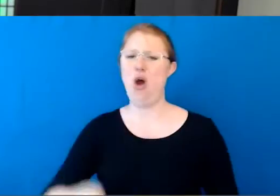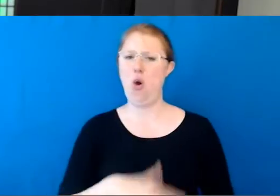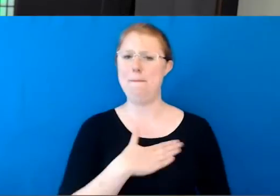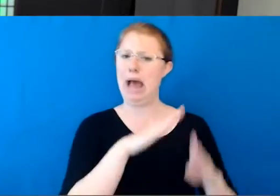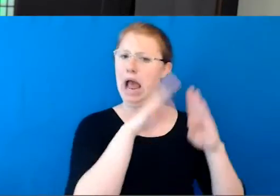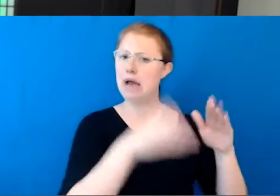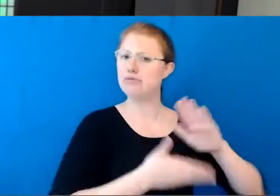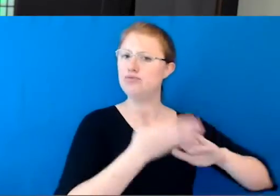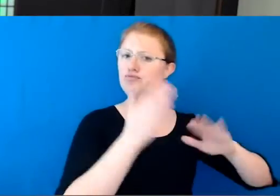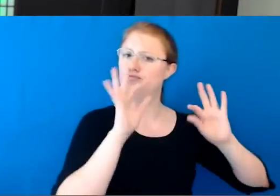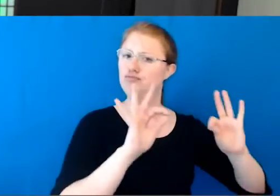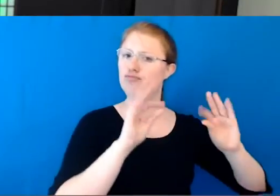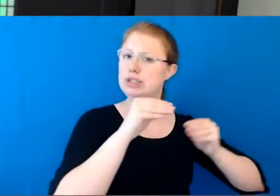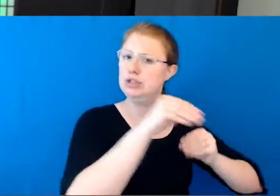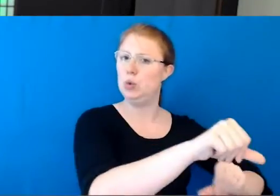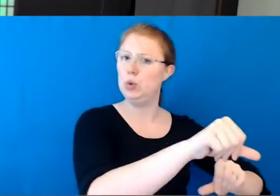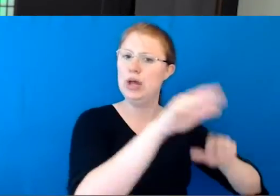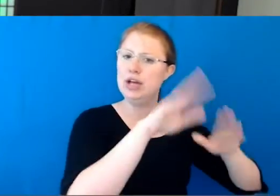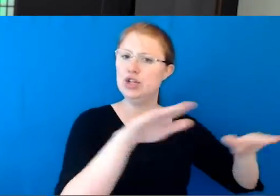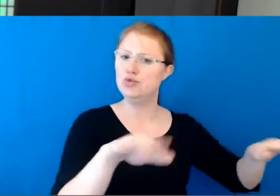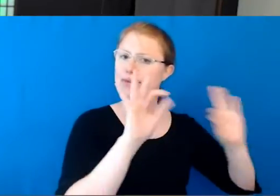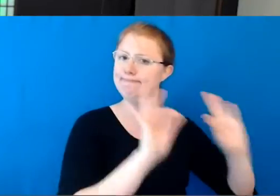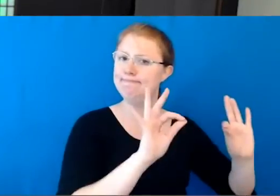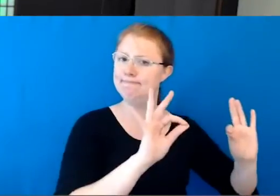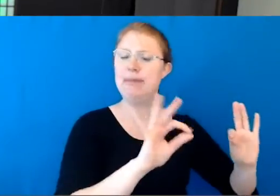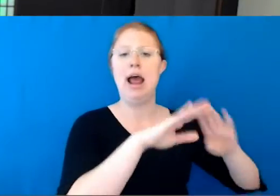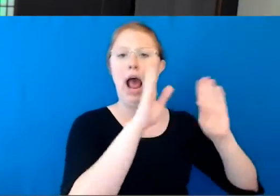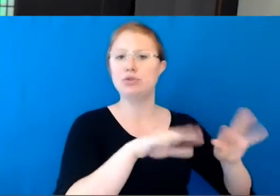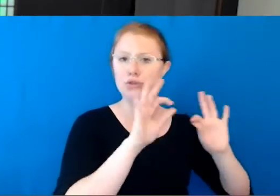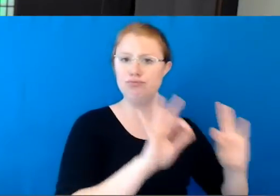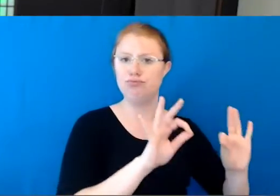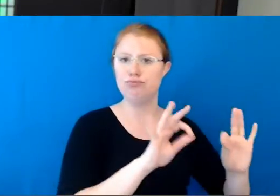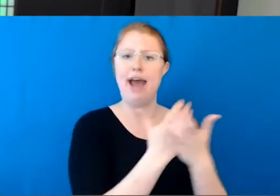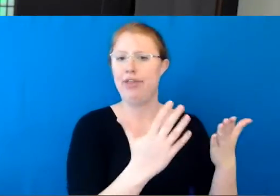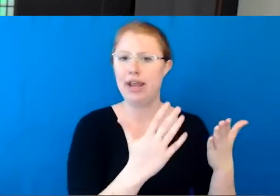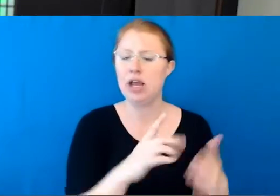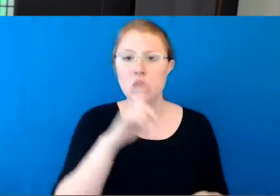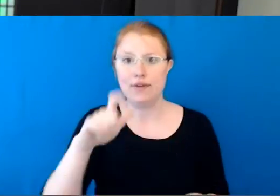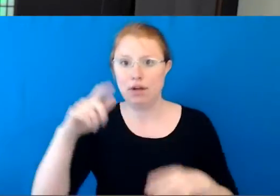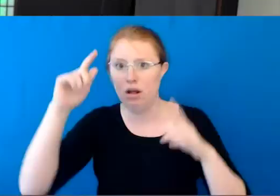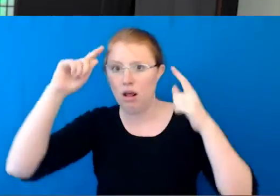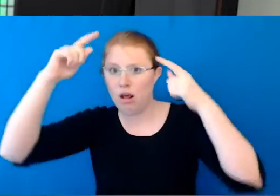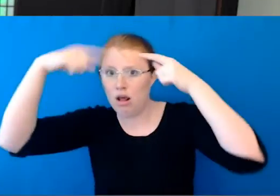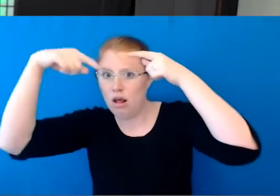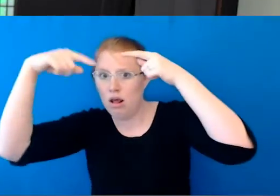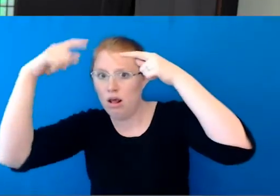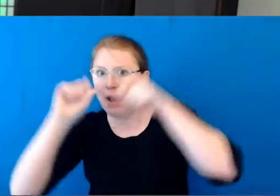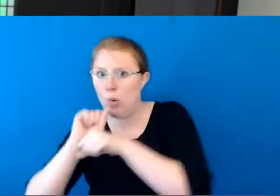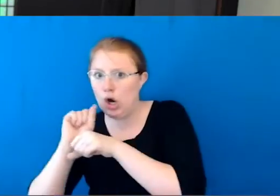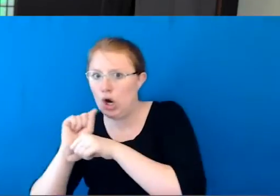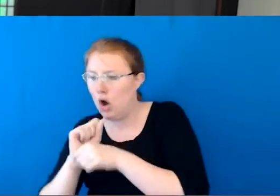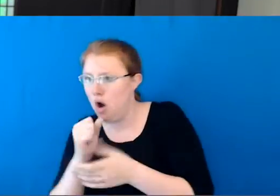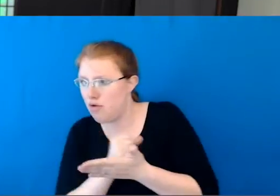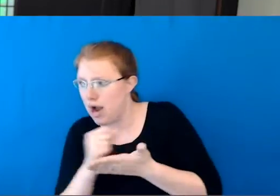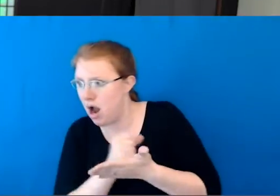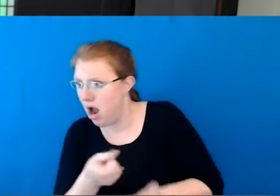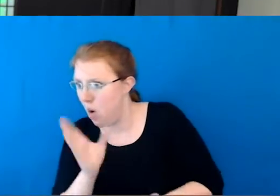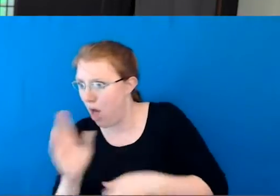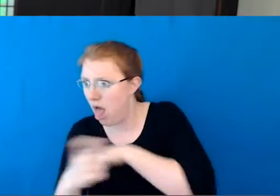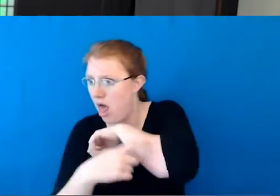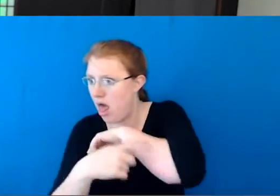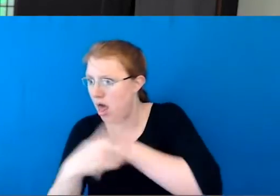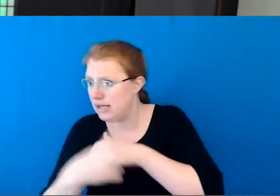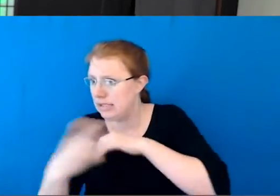at home. He doesn't have to worry about things, you know, he doesn't have to worry about the credit card being run up or being